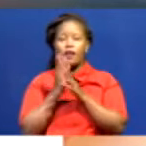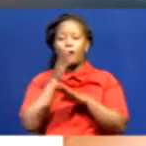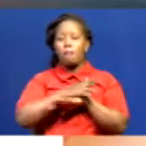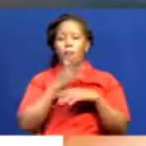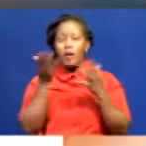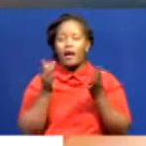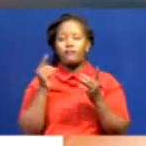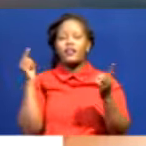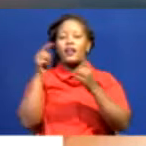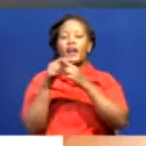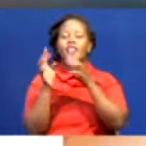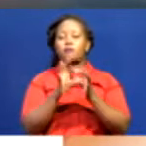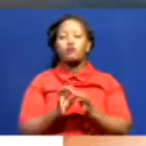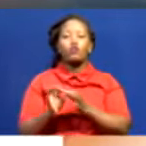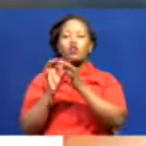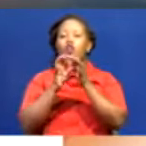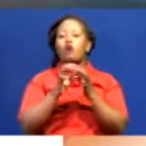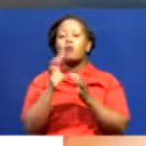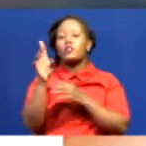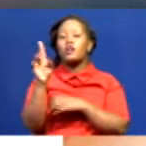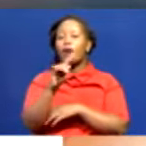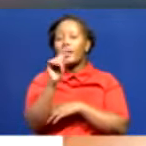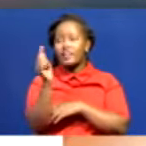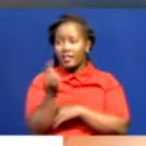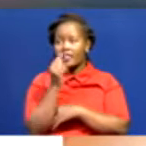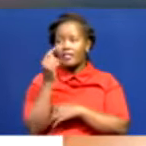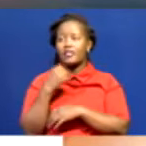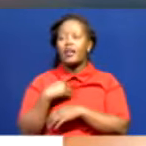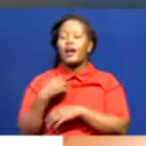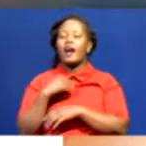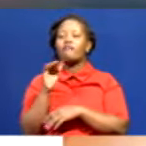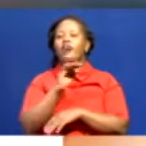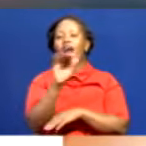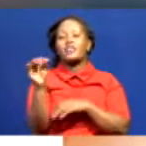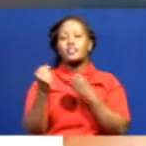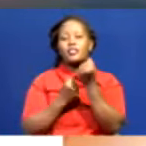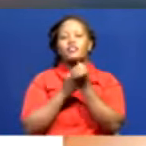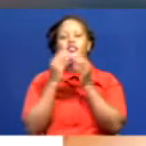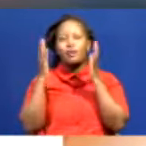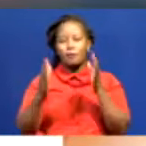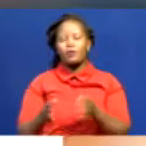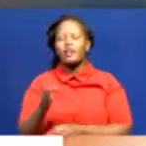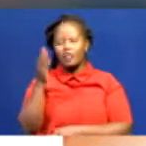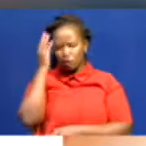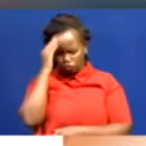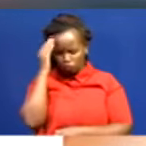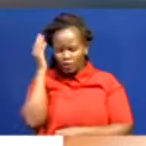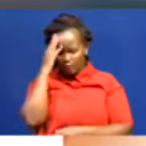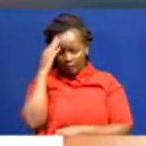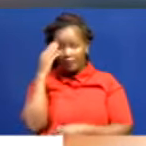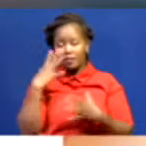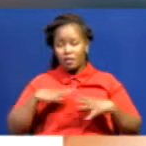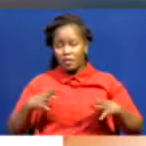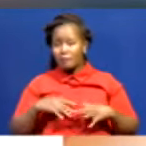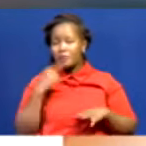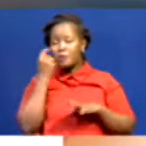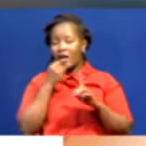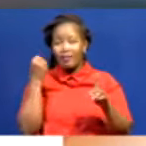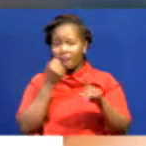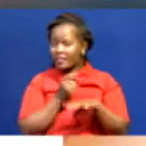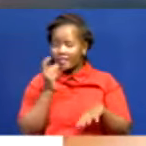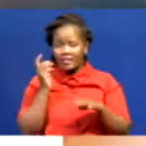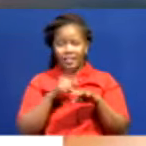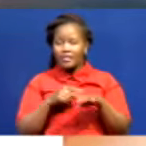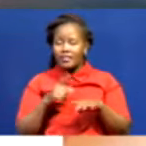by Azimio la Umoja One Kenya Coalition to urge its supporters to remember the victims of the strikes